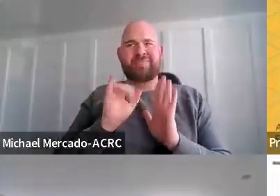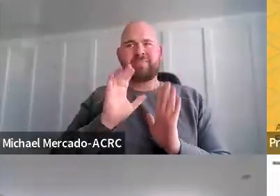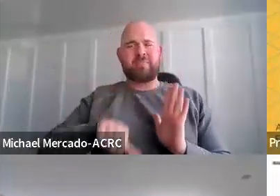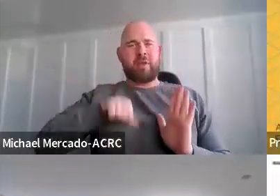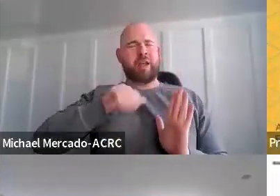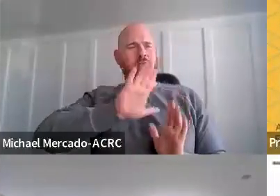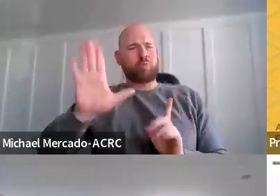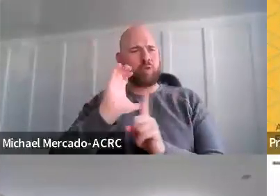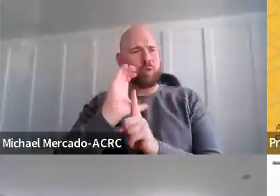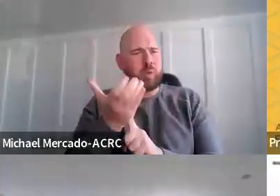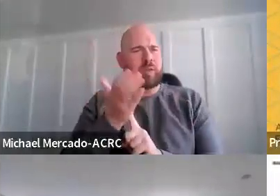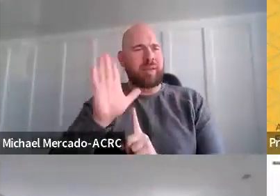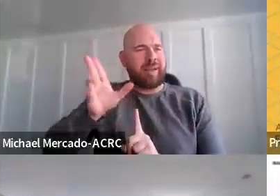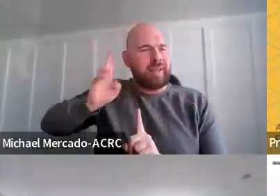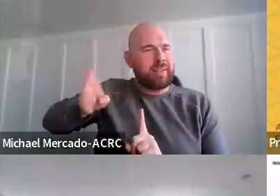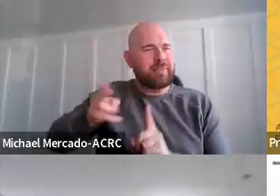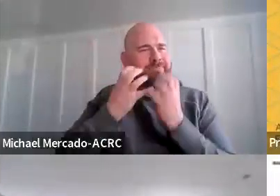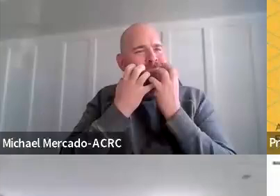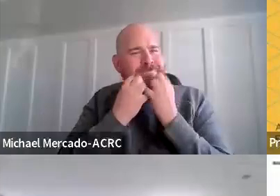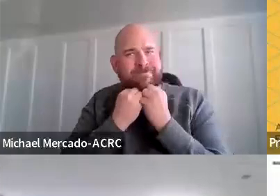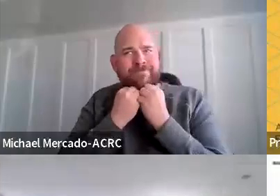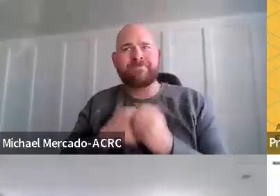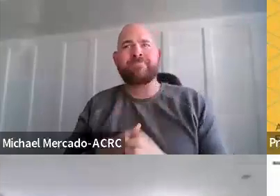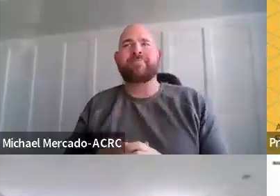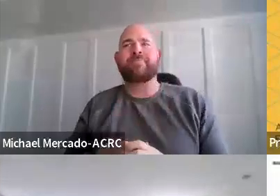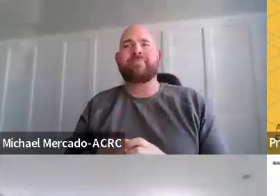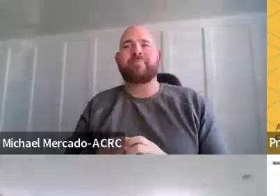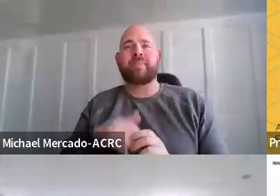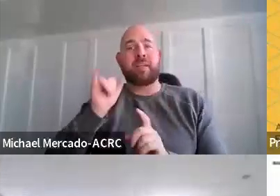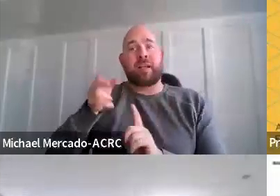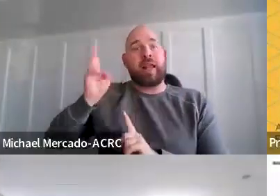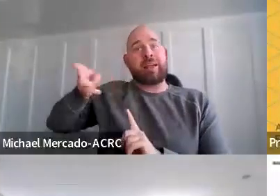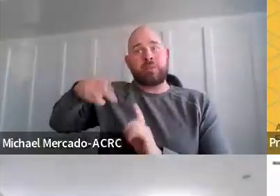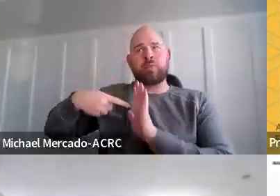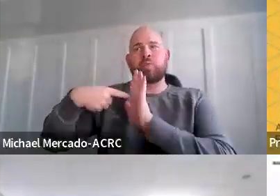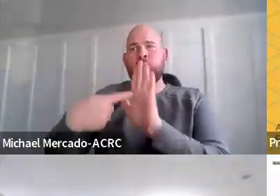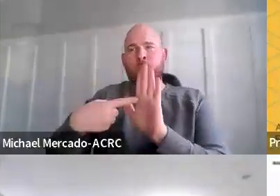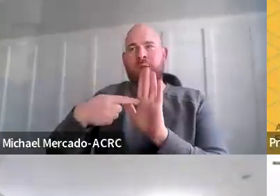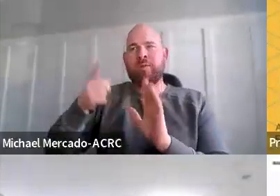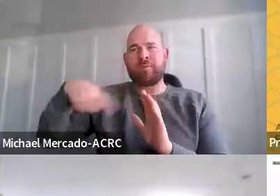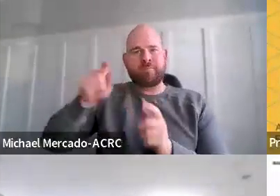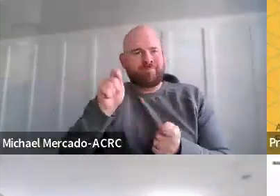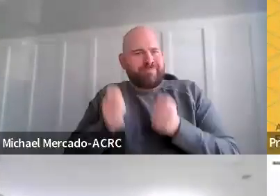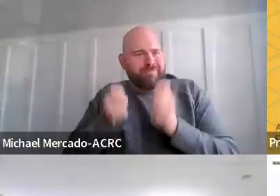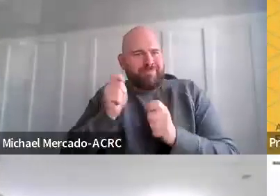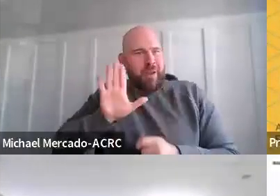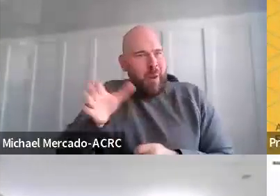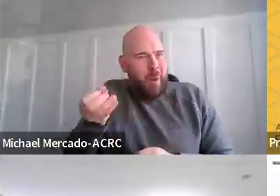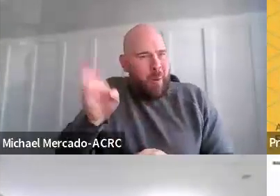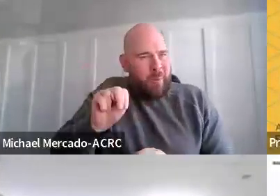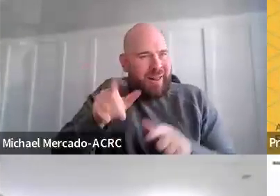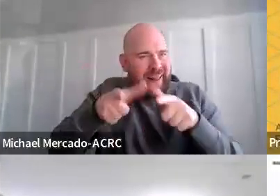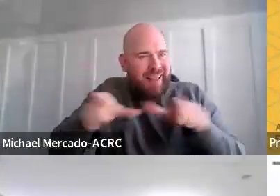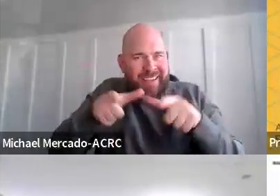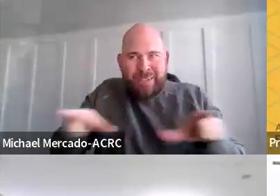Because the deaf community is proud. They're proud of their culture and their history. And the